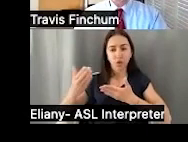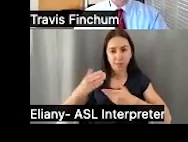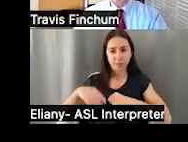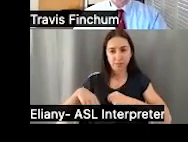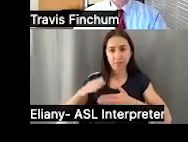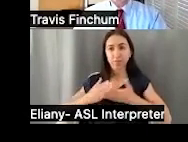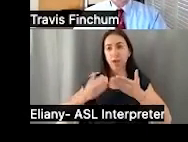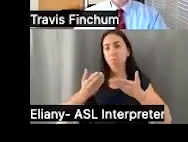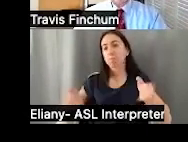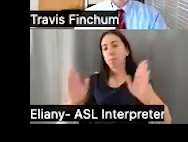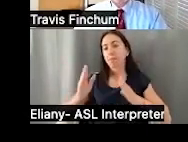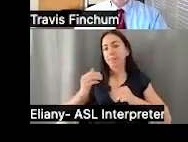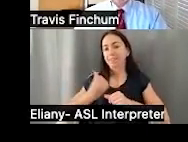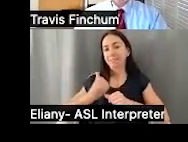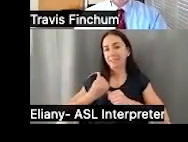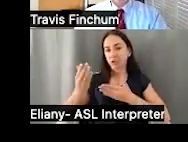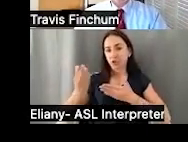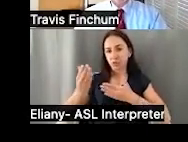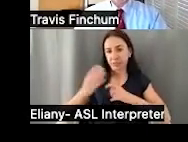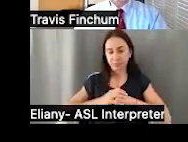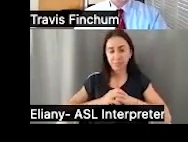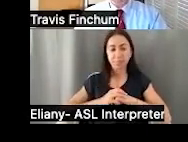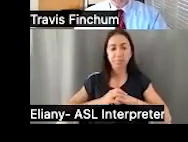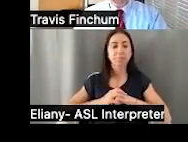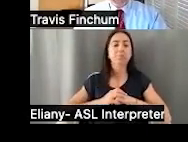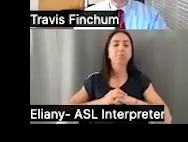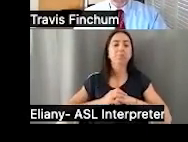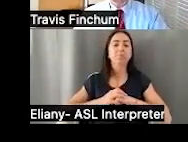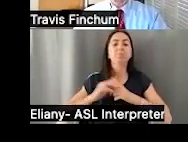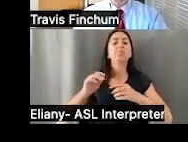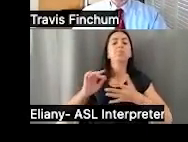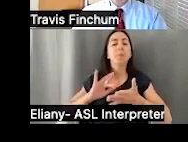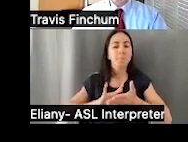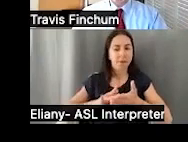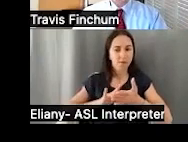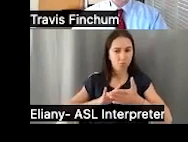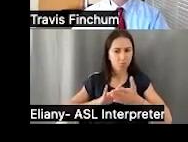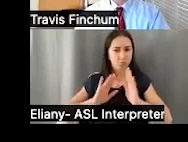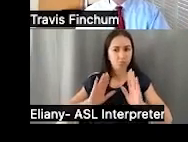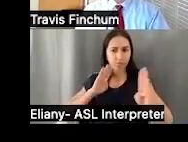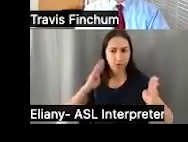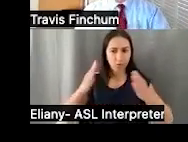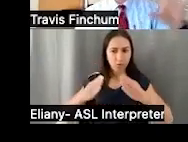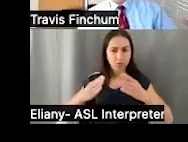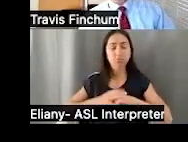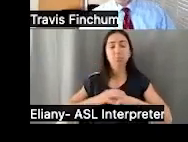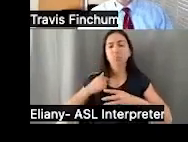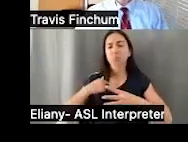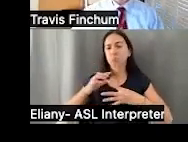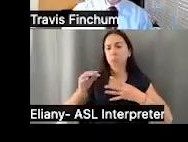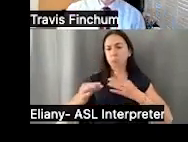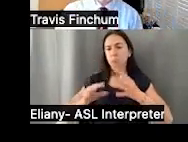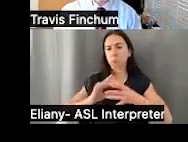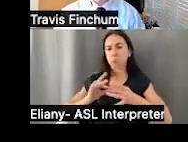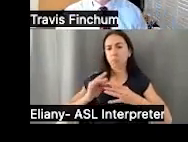public assistance programs, and in particular, medical coverages. I'm going to mention 4 of them. And